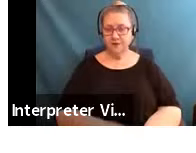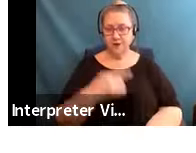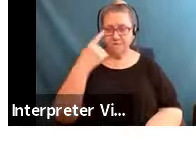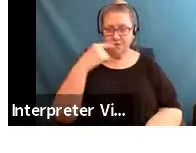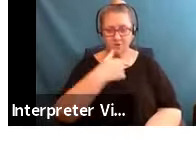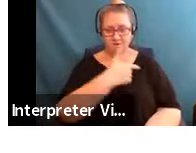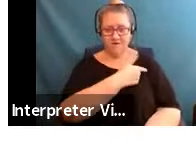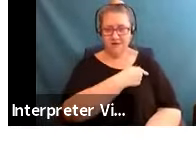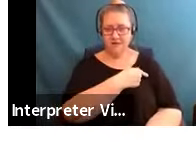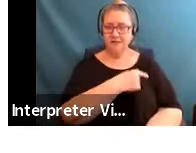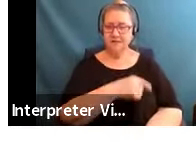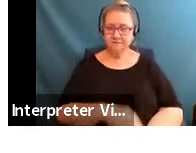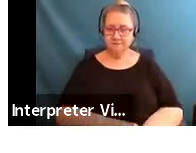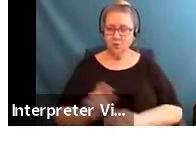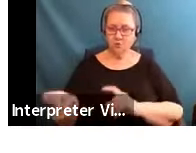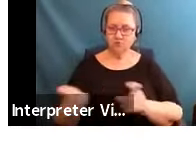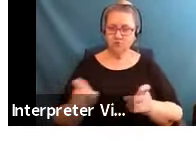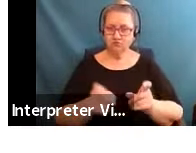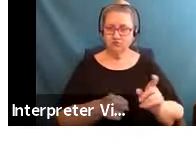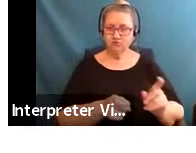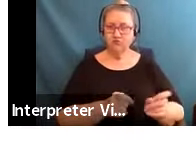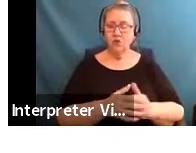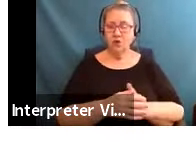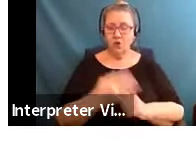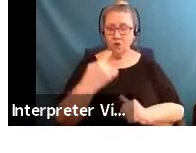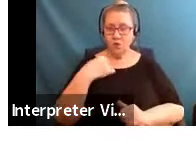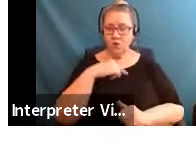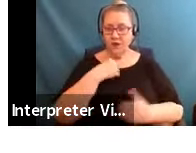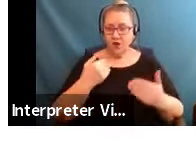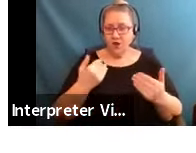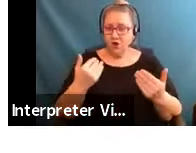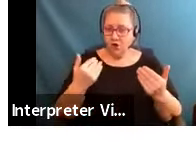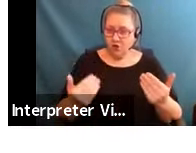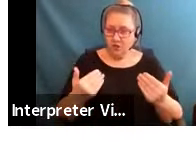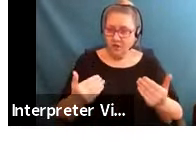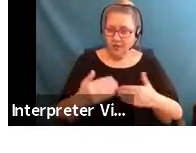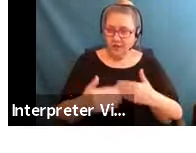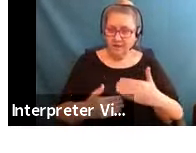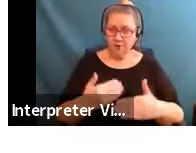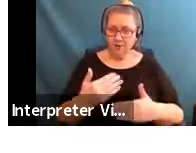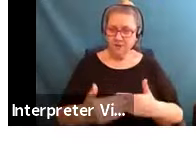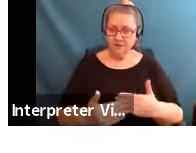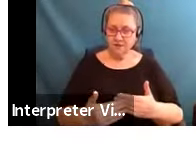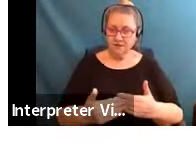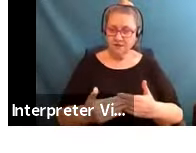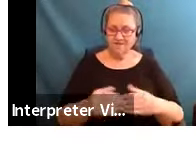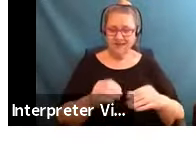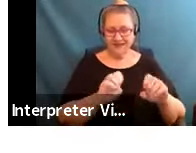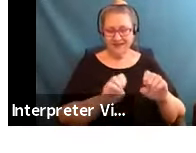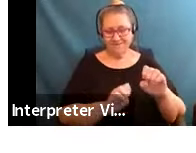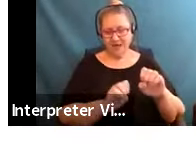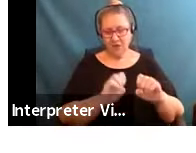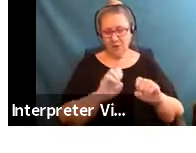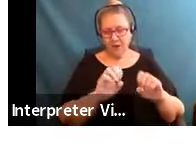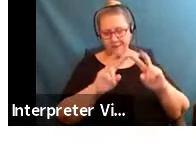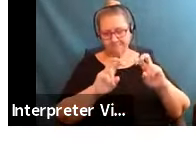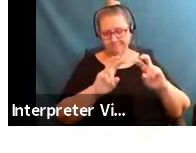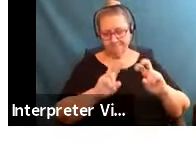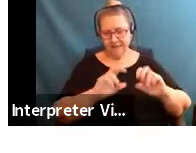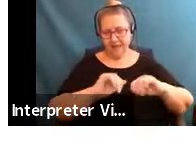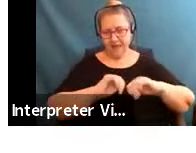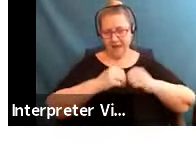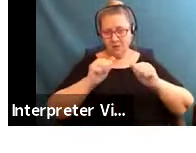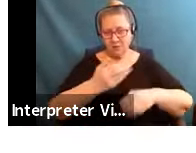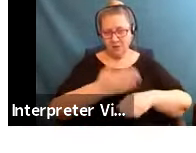so we are currently in the process of really evaluating how we can improve our